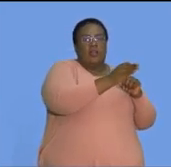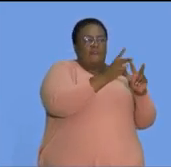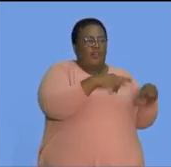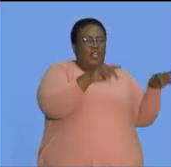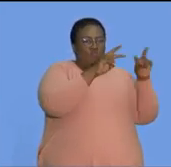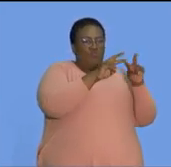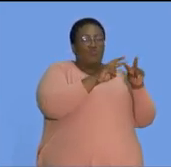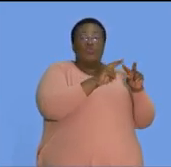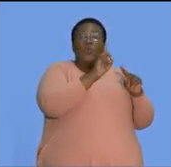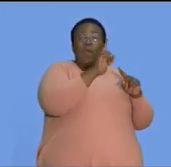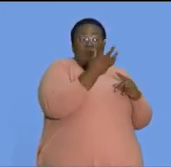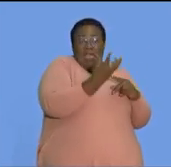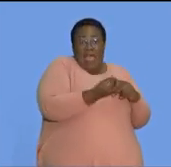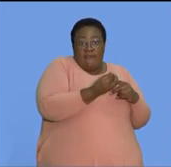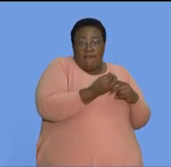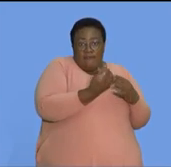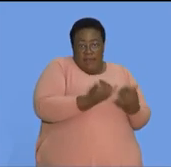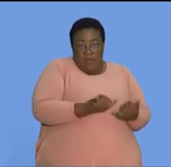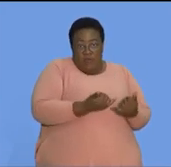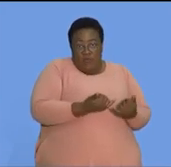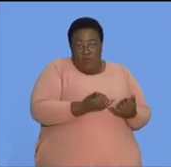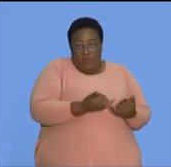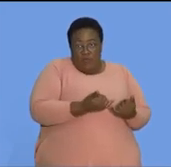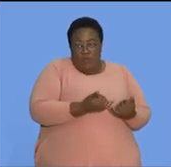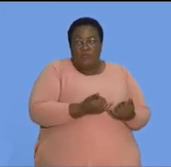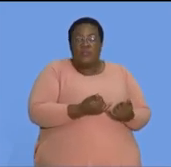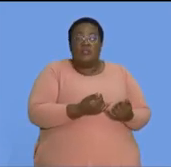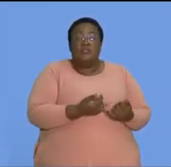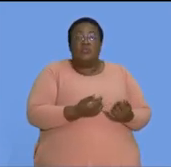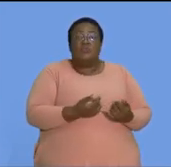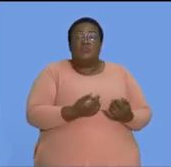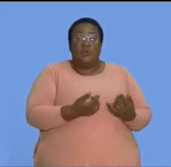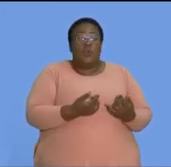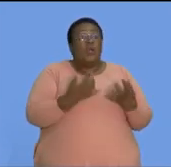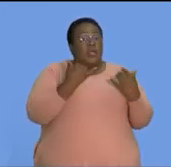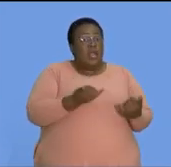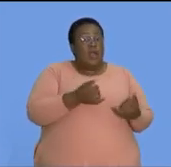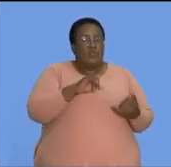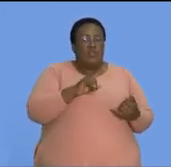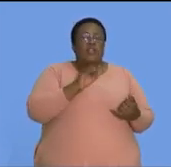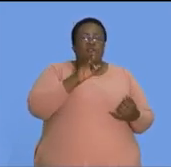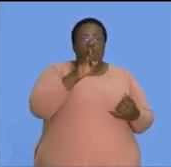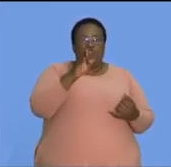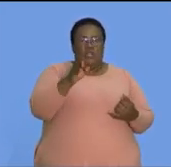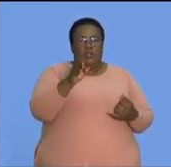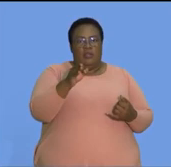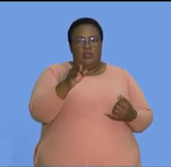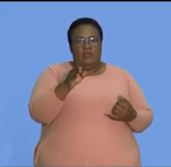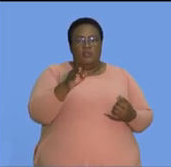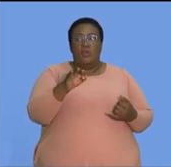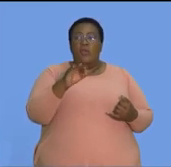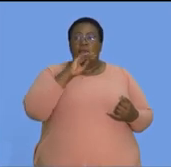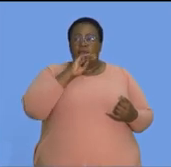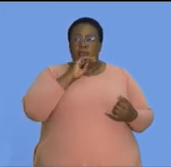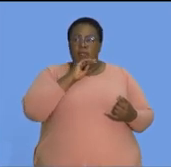have now? Because according to this question, the now is the future because the investment started 5 years ago.